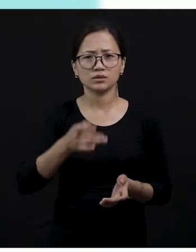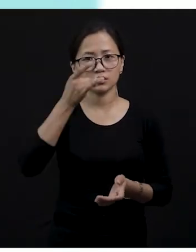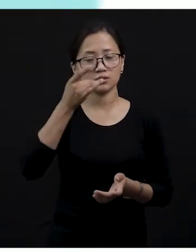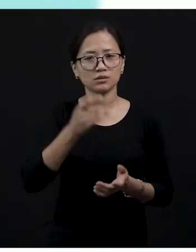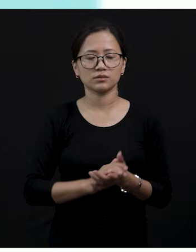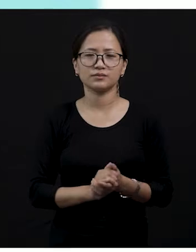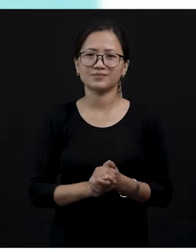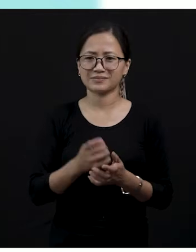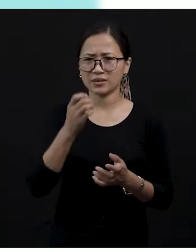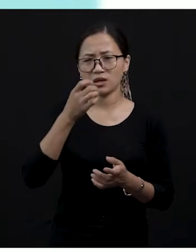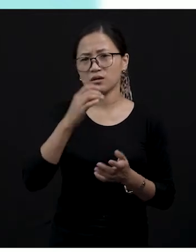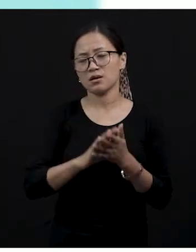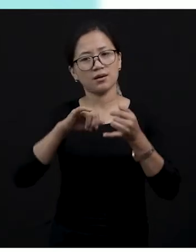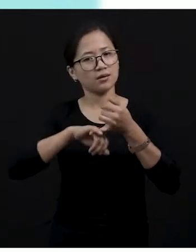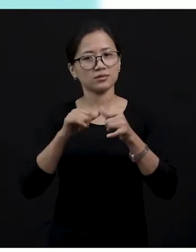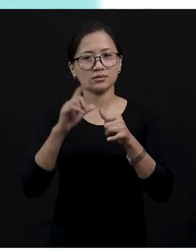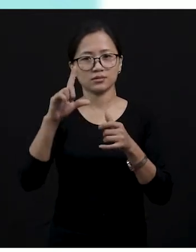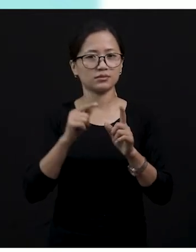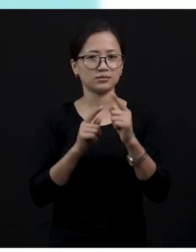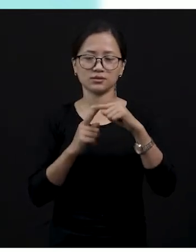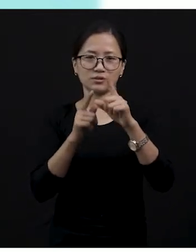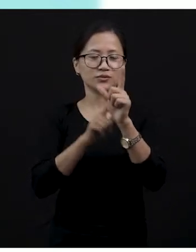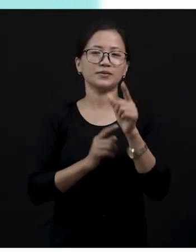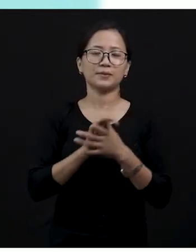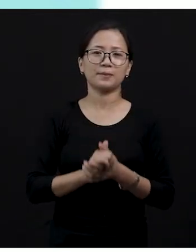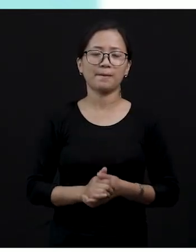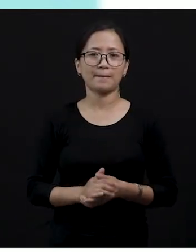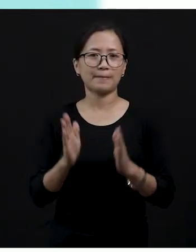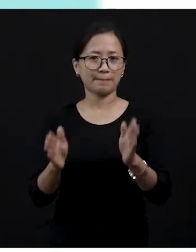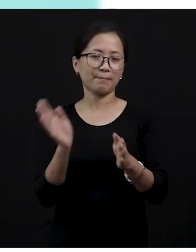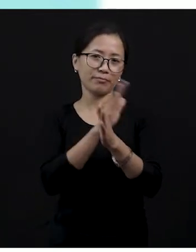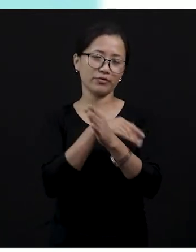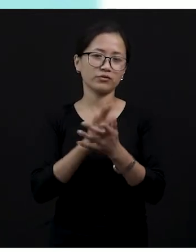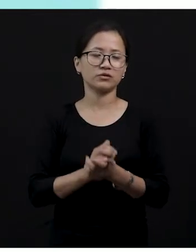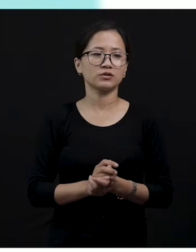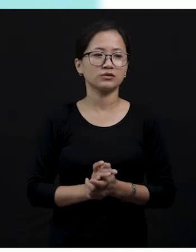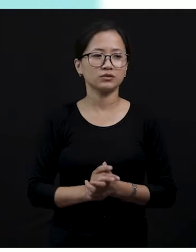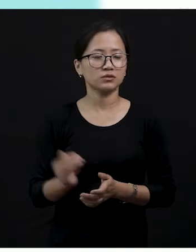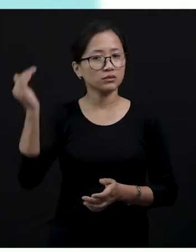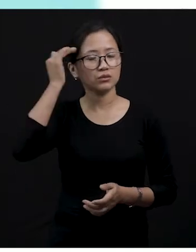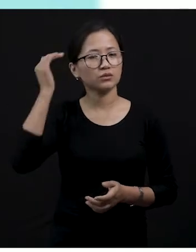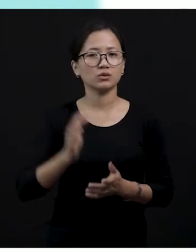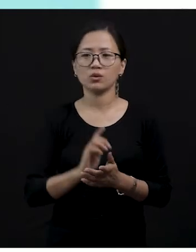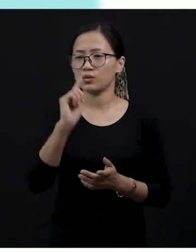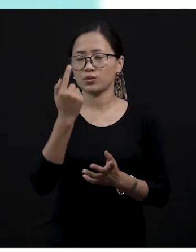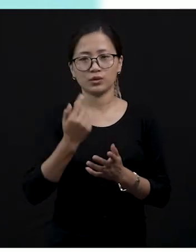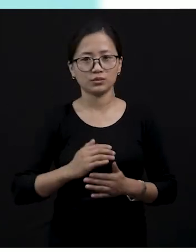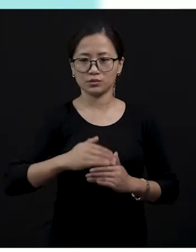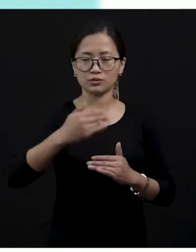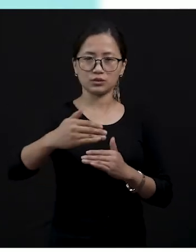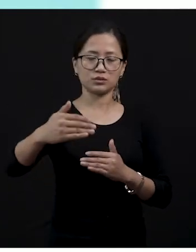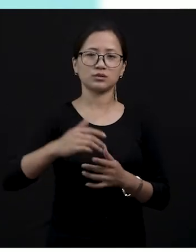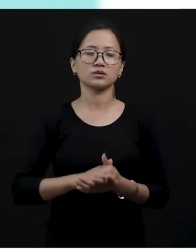okay? Now, here, before we go there, you have to know one process.